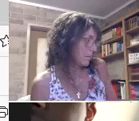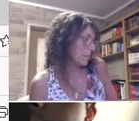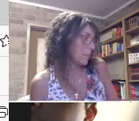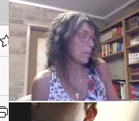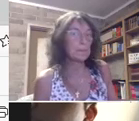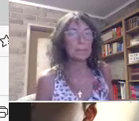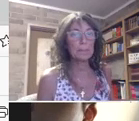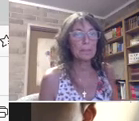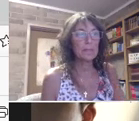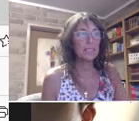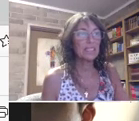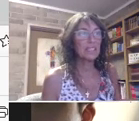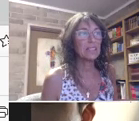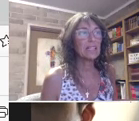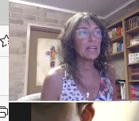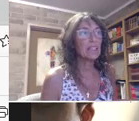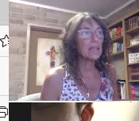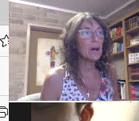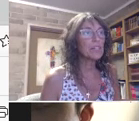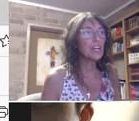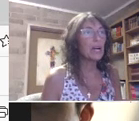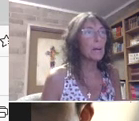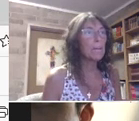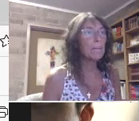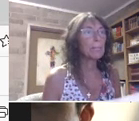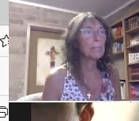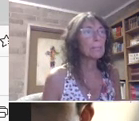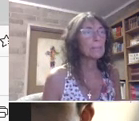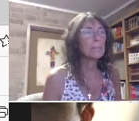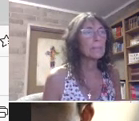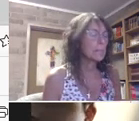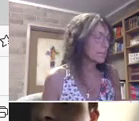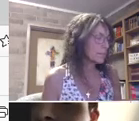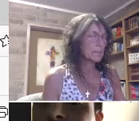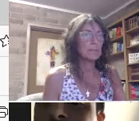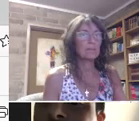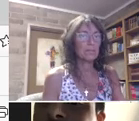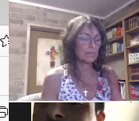Okay. For some reason, let me see. It's not stopping share. Oh no, here we go. Here we go.